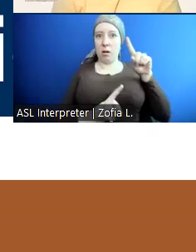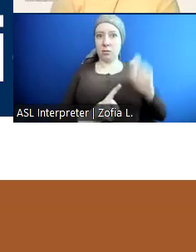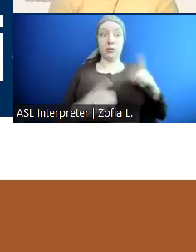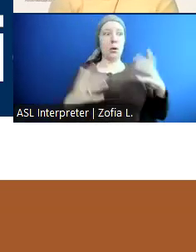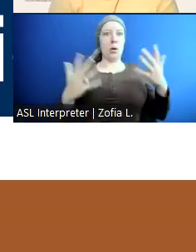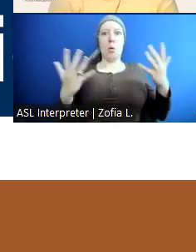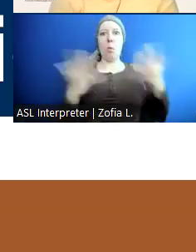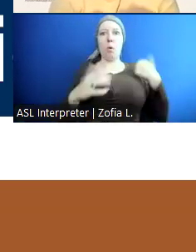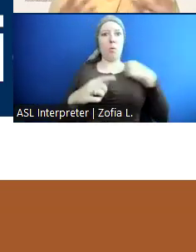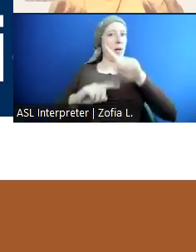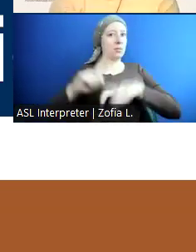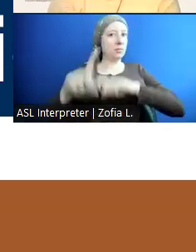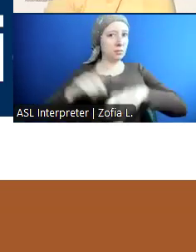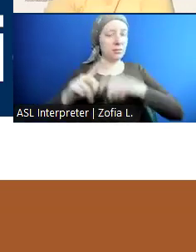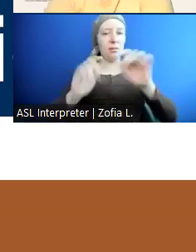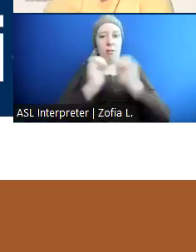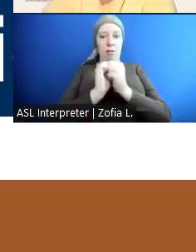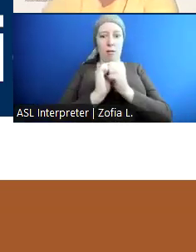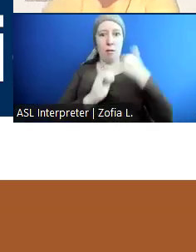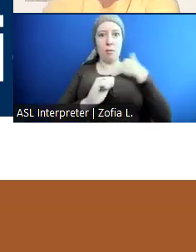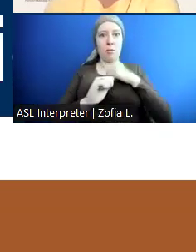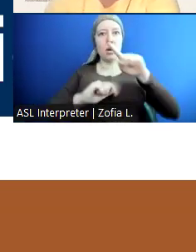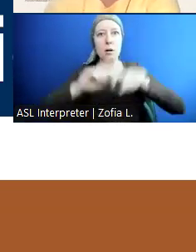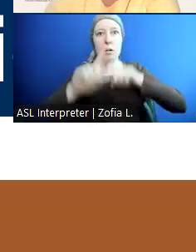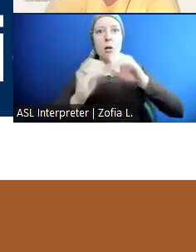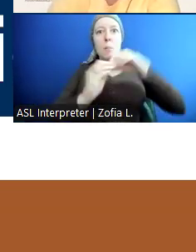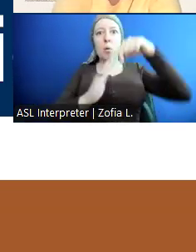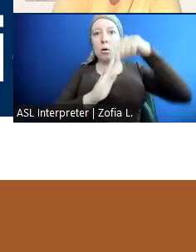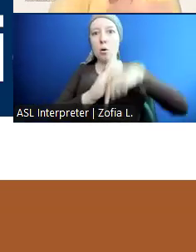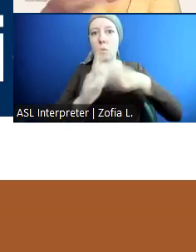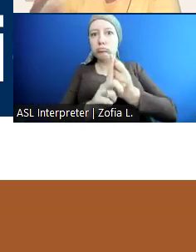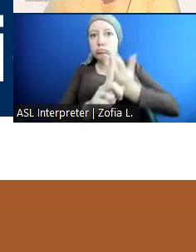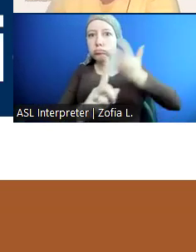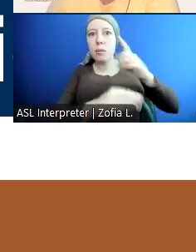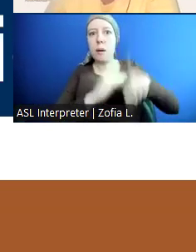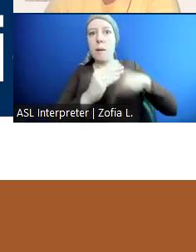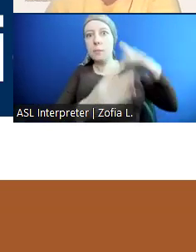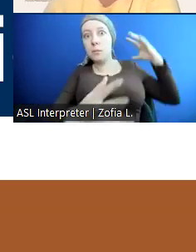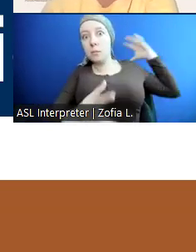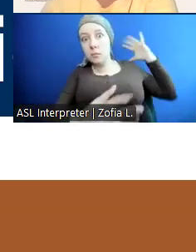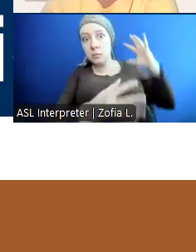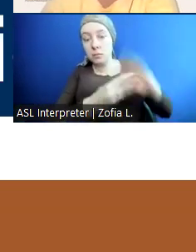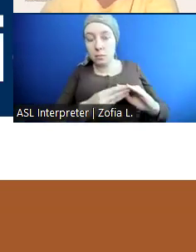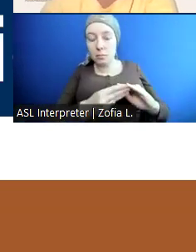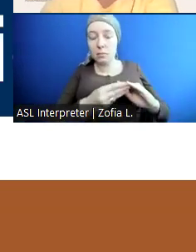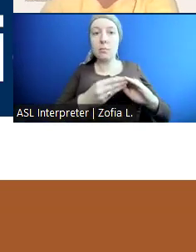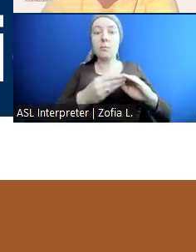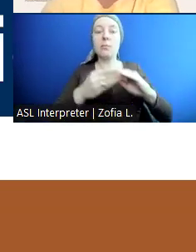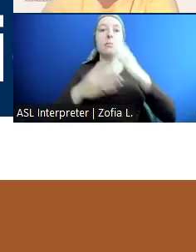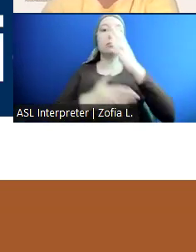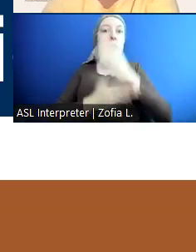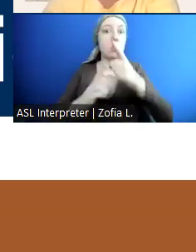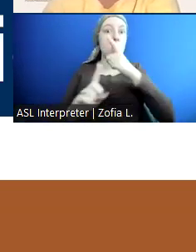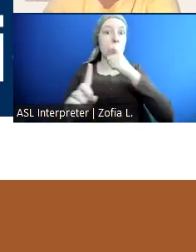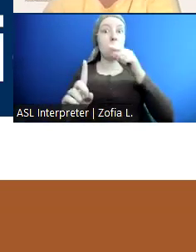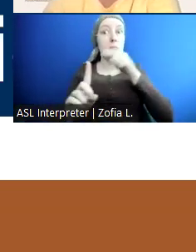that we are asking? How can we ask more detailed questions about the entire experience of someone with